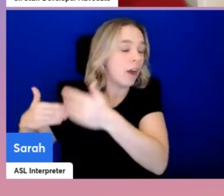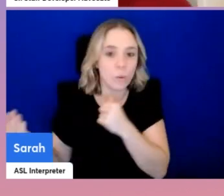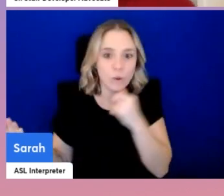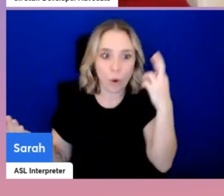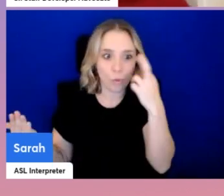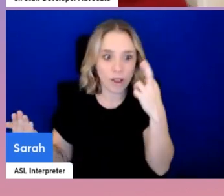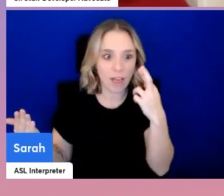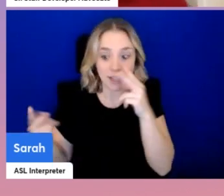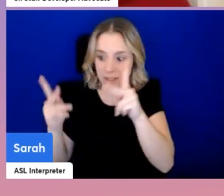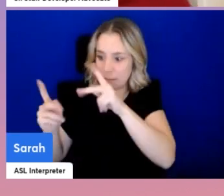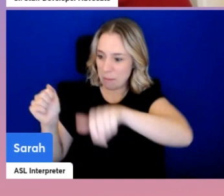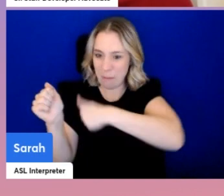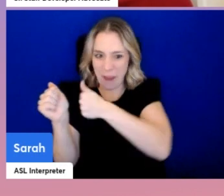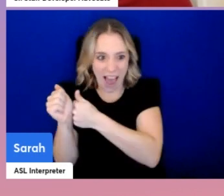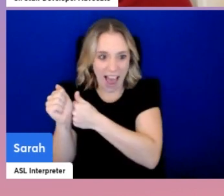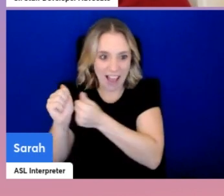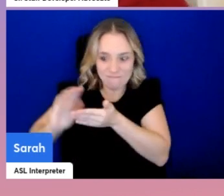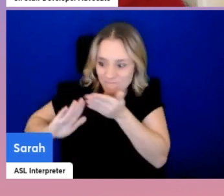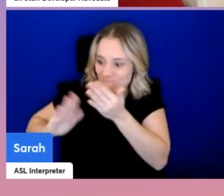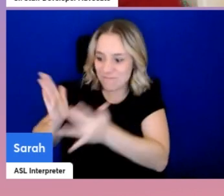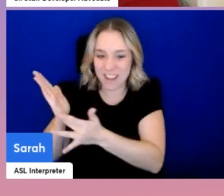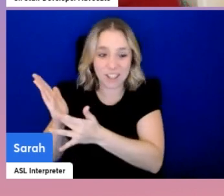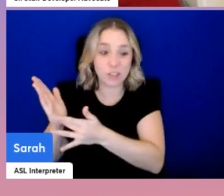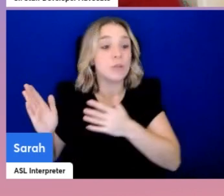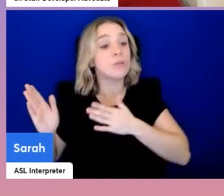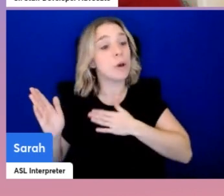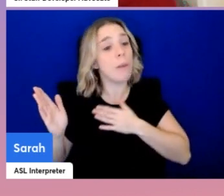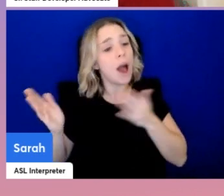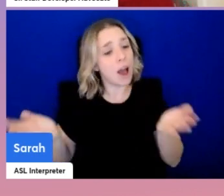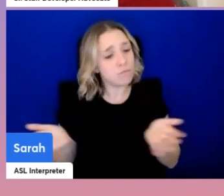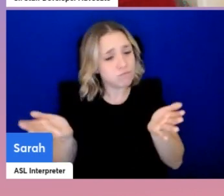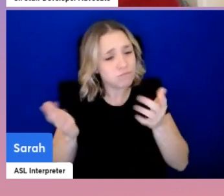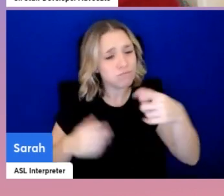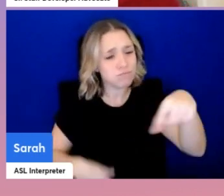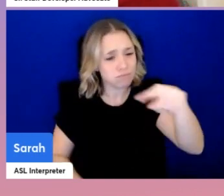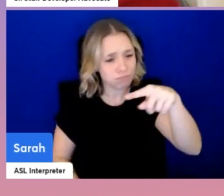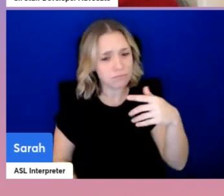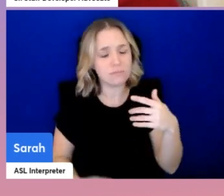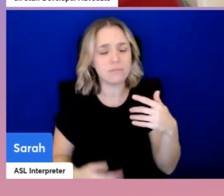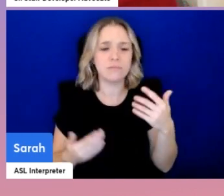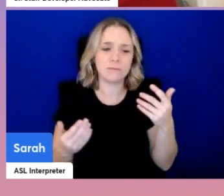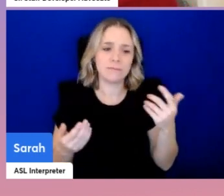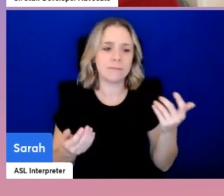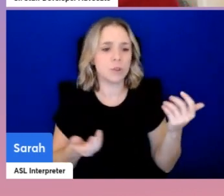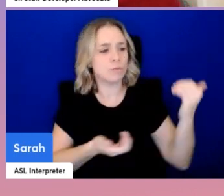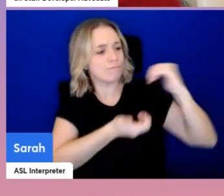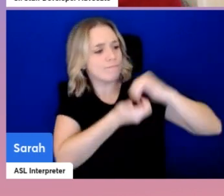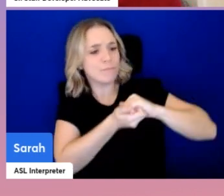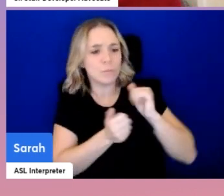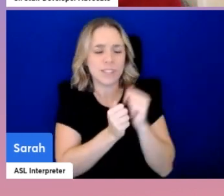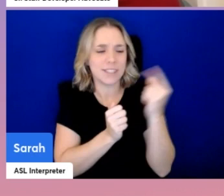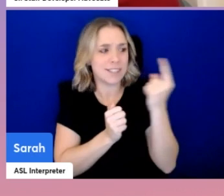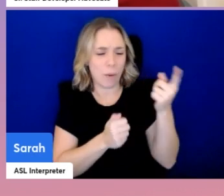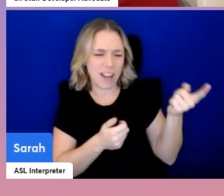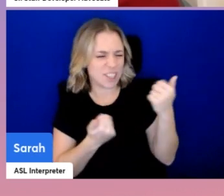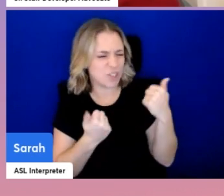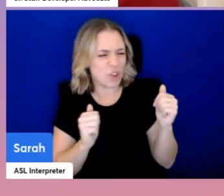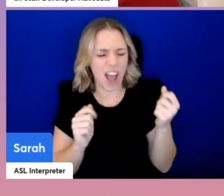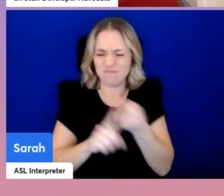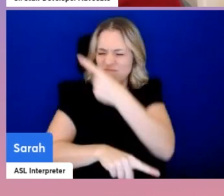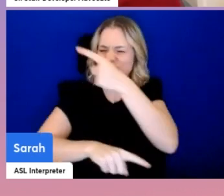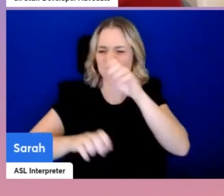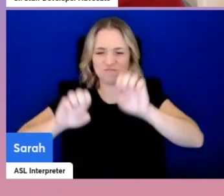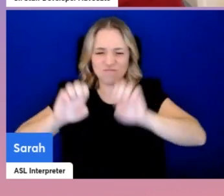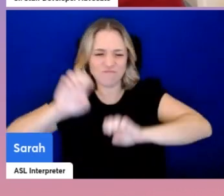So my call to action for everyone here is to pair with somebody and try to do something absolutely weird with technology, because you'll